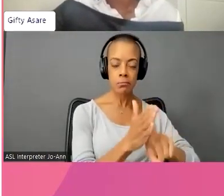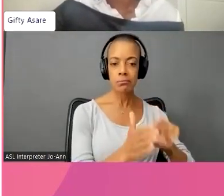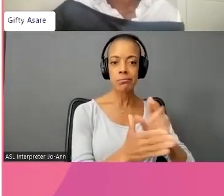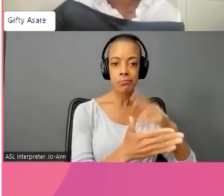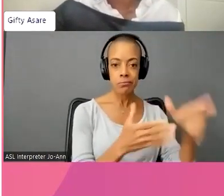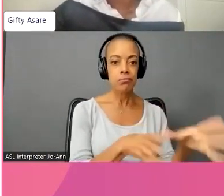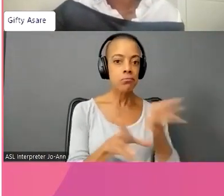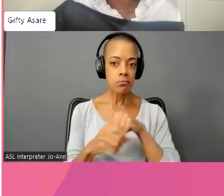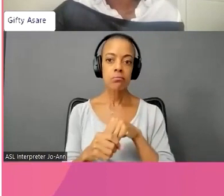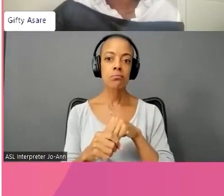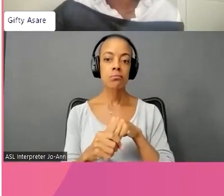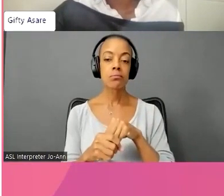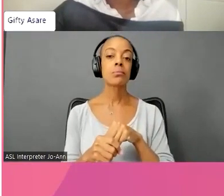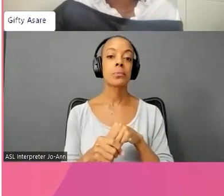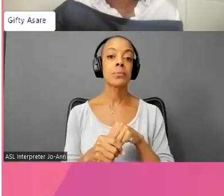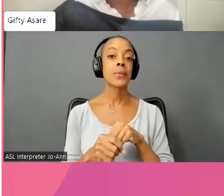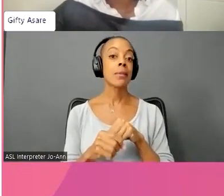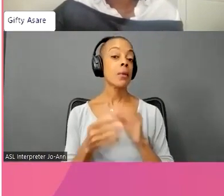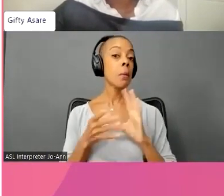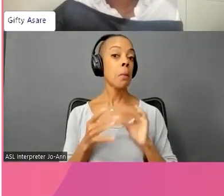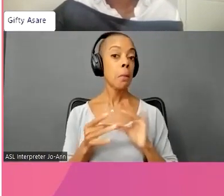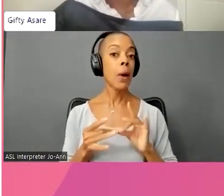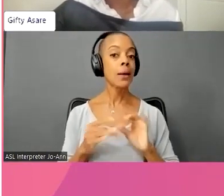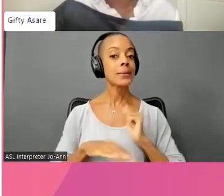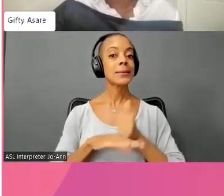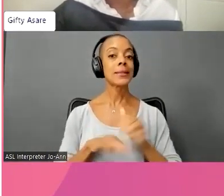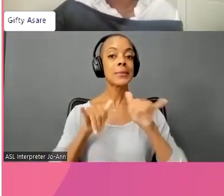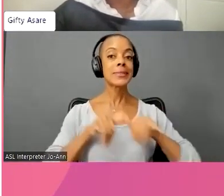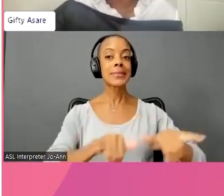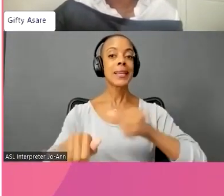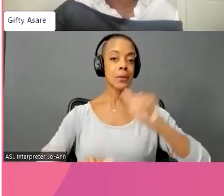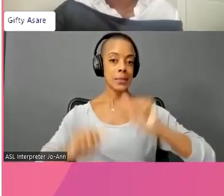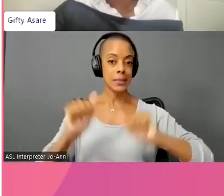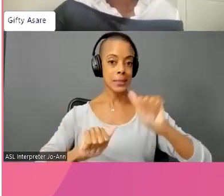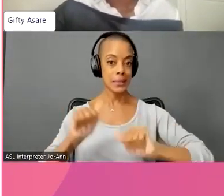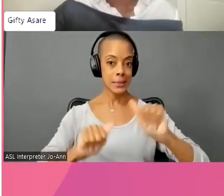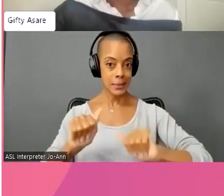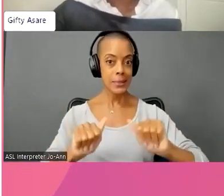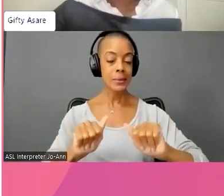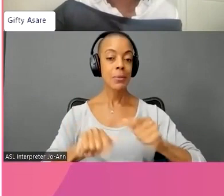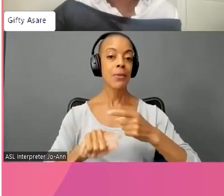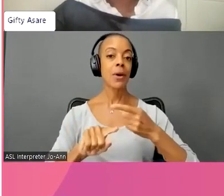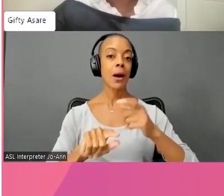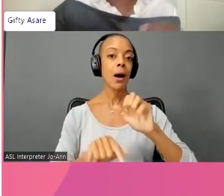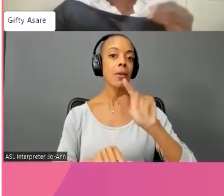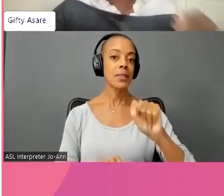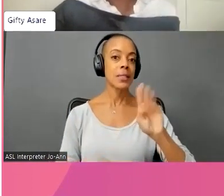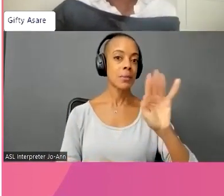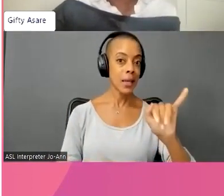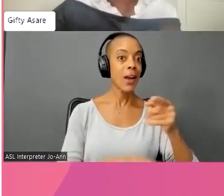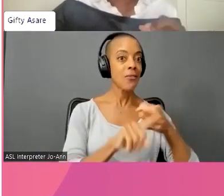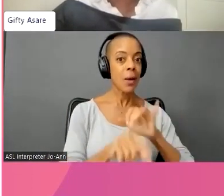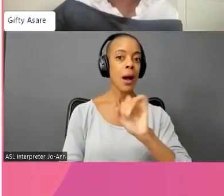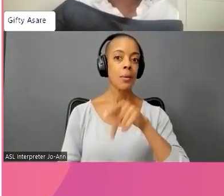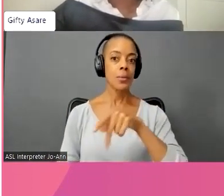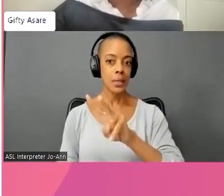of incorporating standardized assessment to screen for TBI in survivors of IPV, which is naturally important to